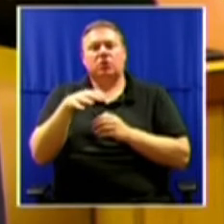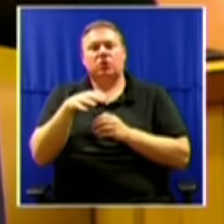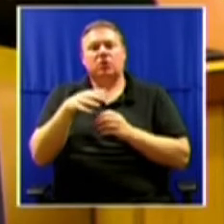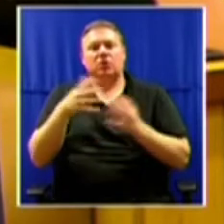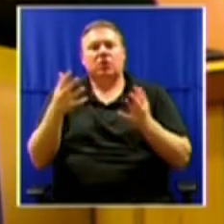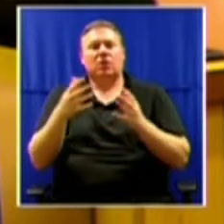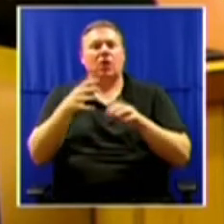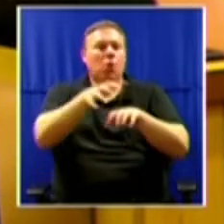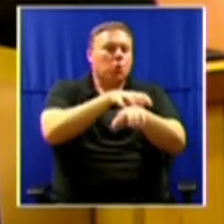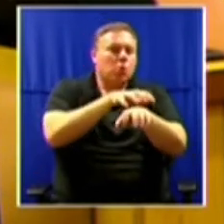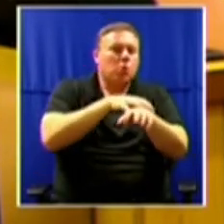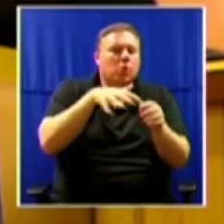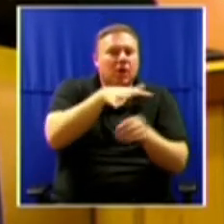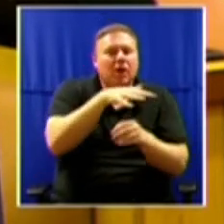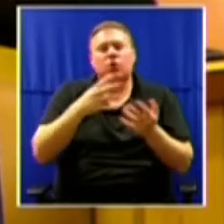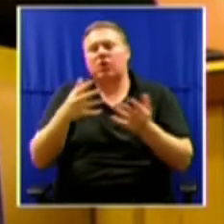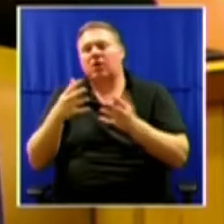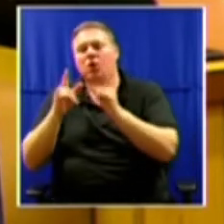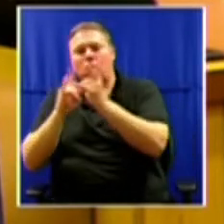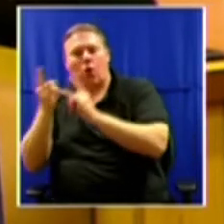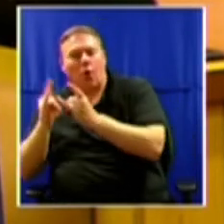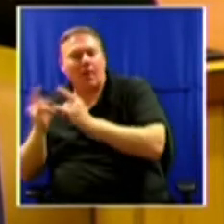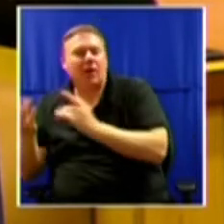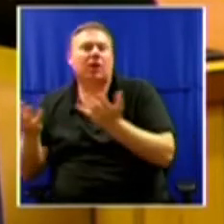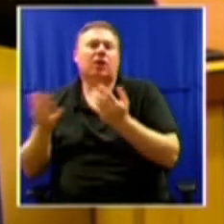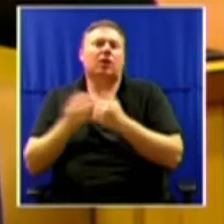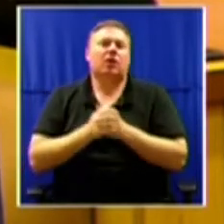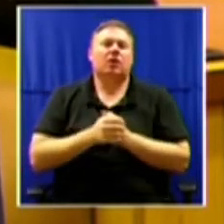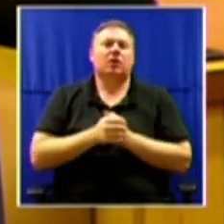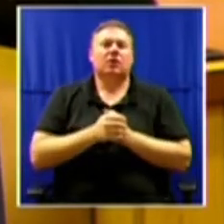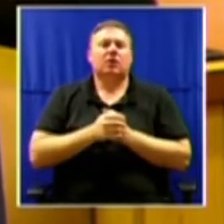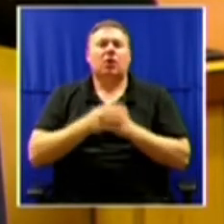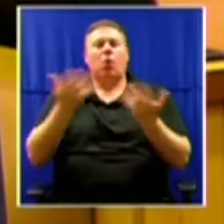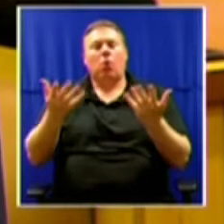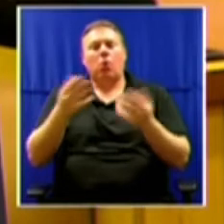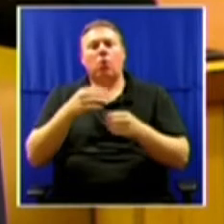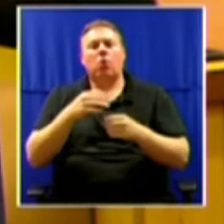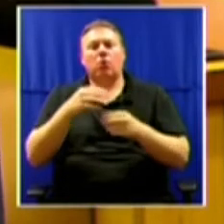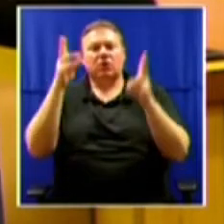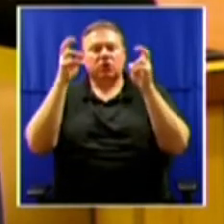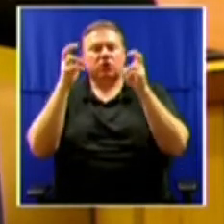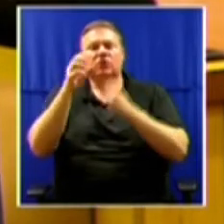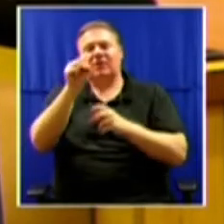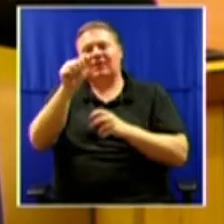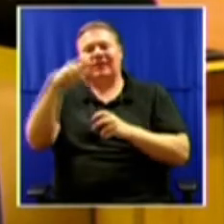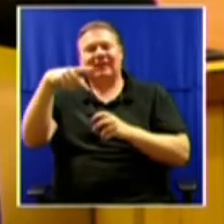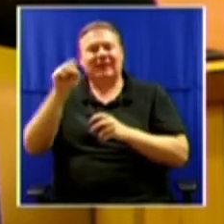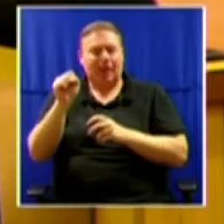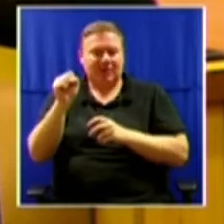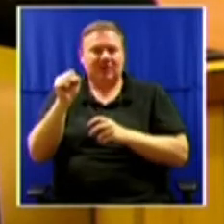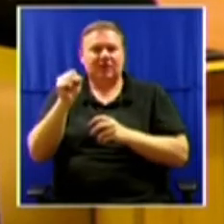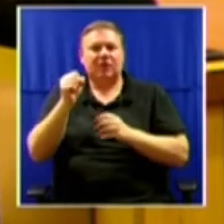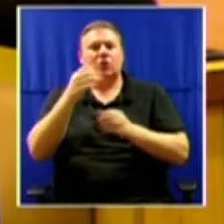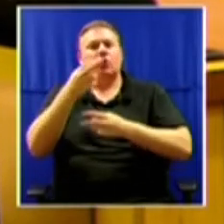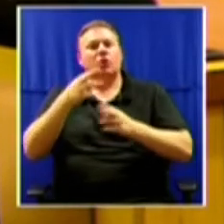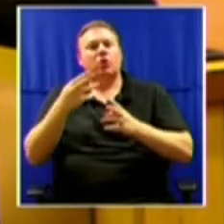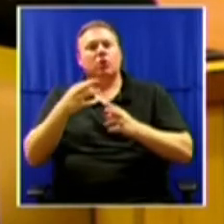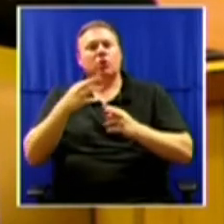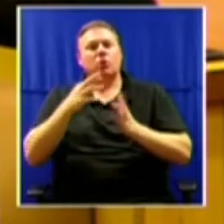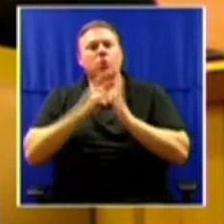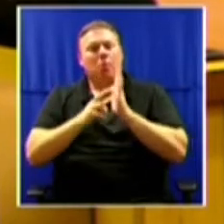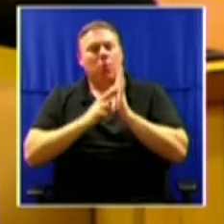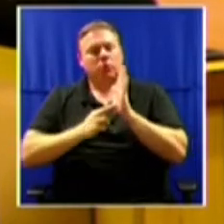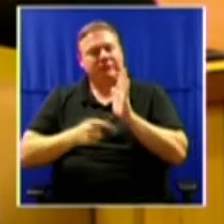area, or are the matters currently being reported at SAPS predominantly from a rural or urban area that will serve